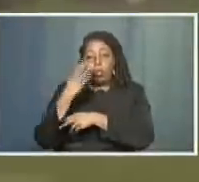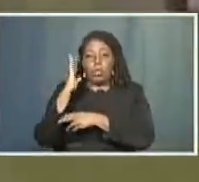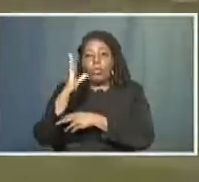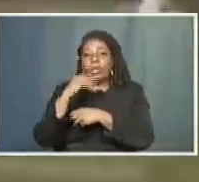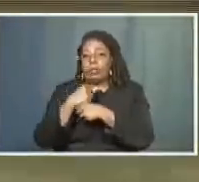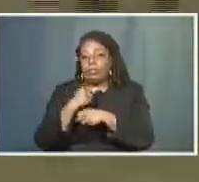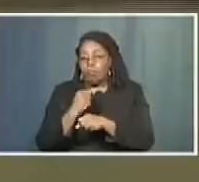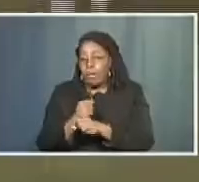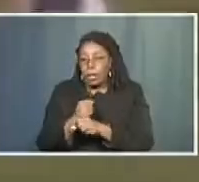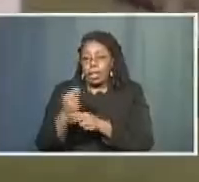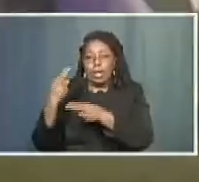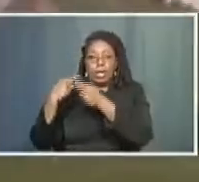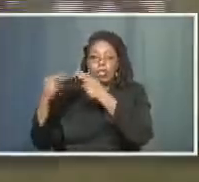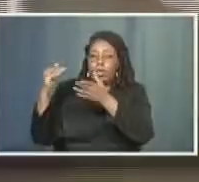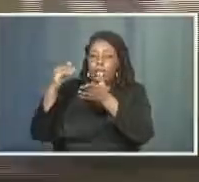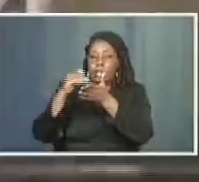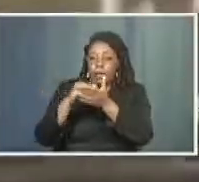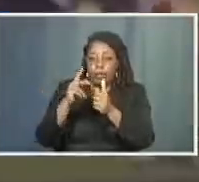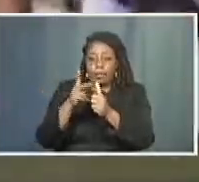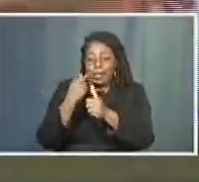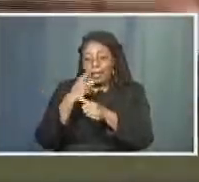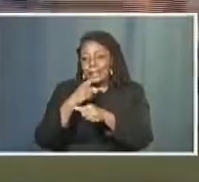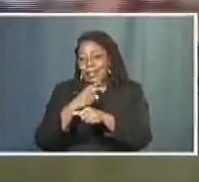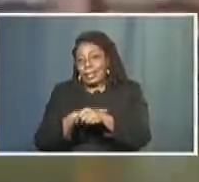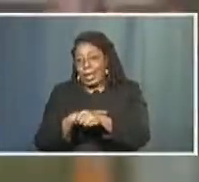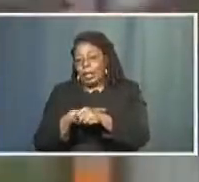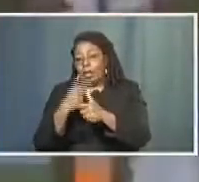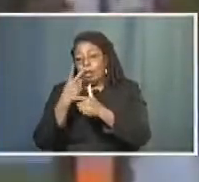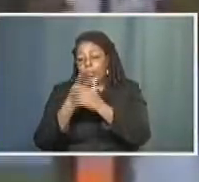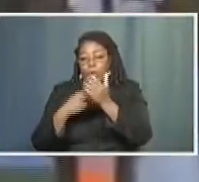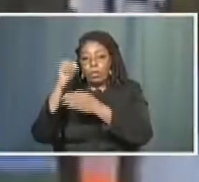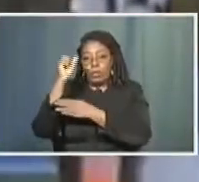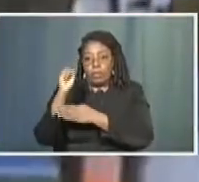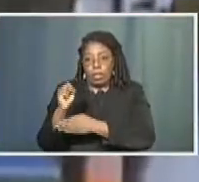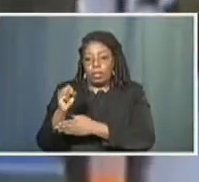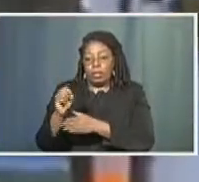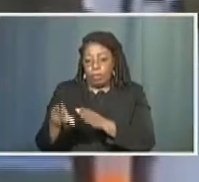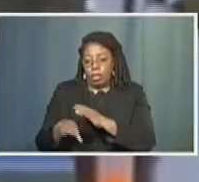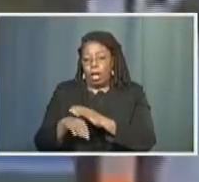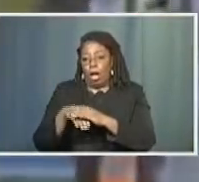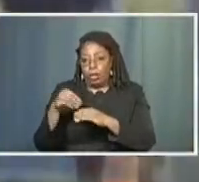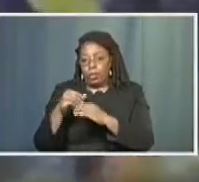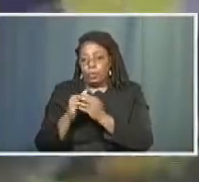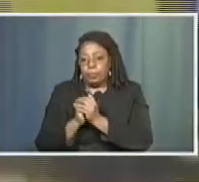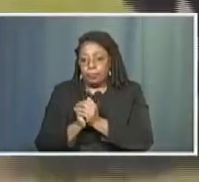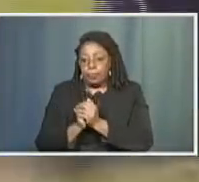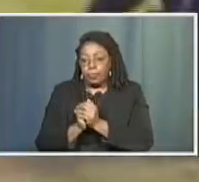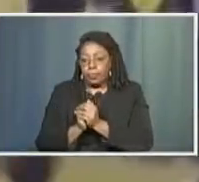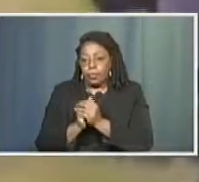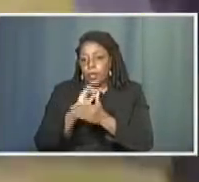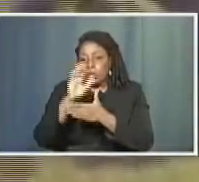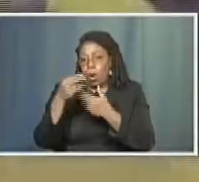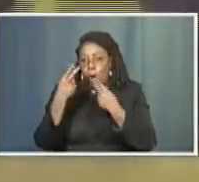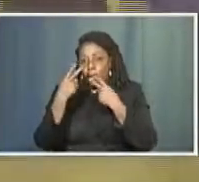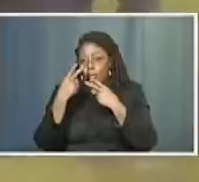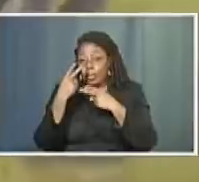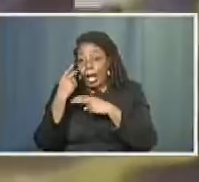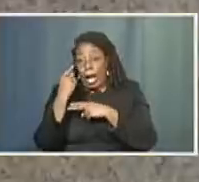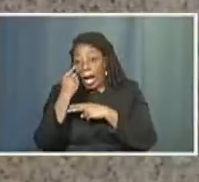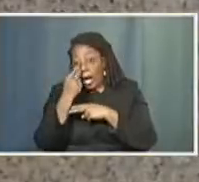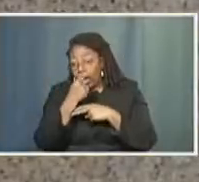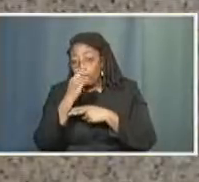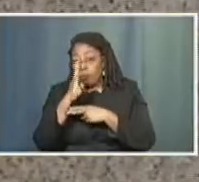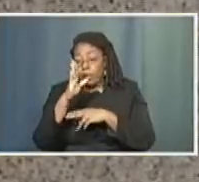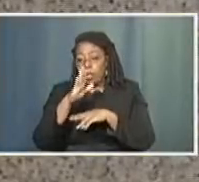again. For the second time, we begin bowl season. We're the first game out of the blocks for bowl season. So all eyes will be on the Bahamas on